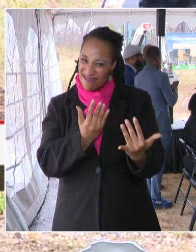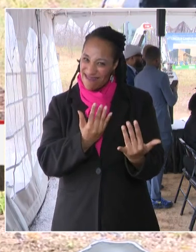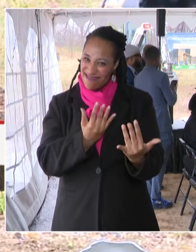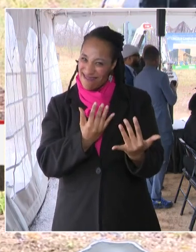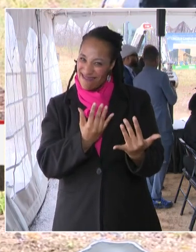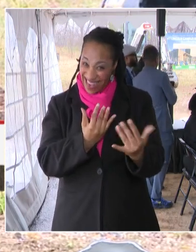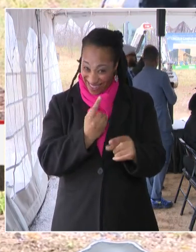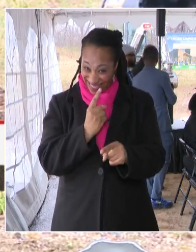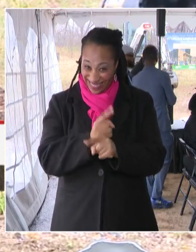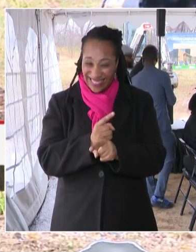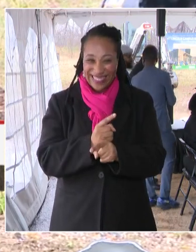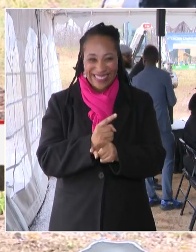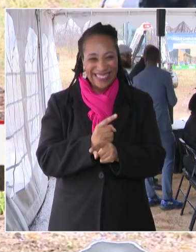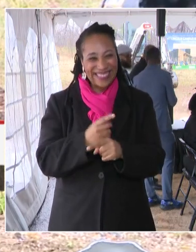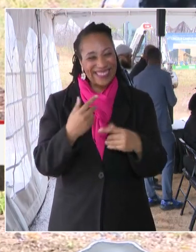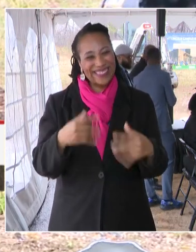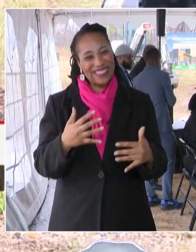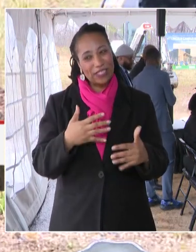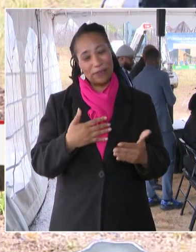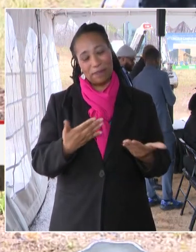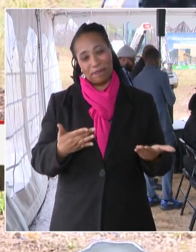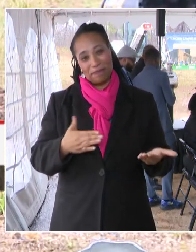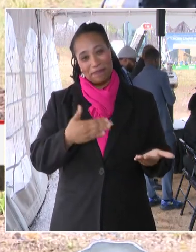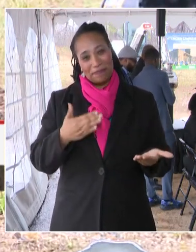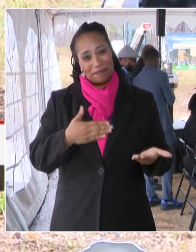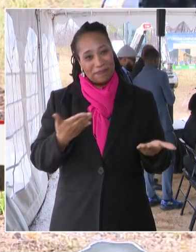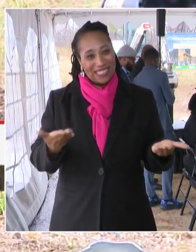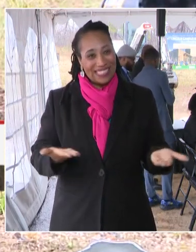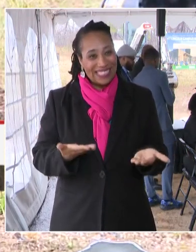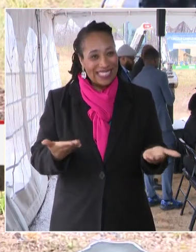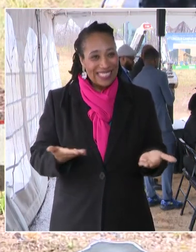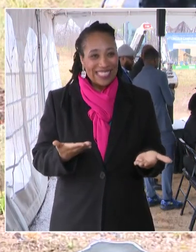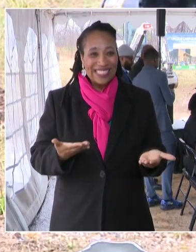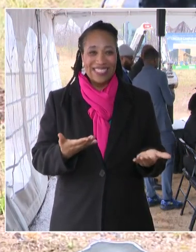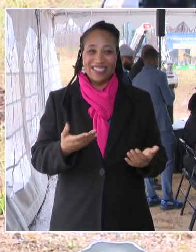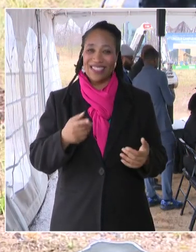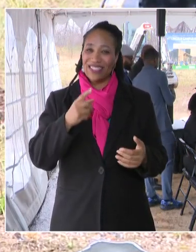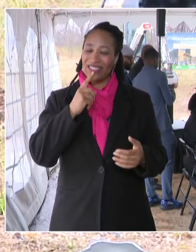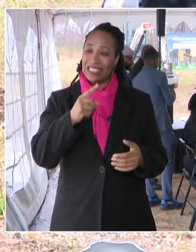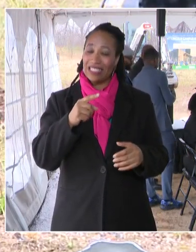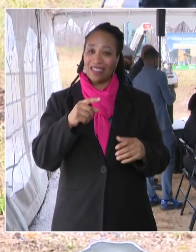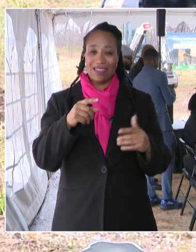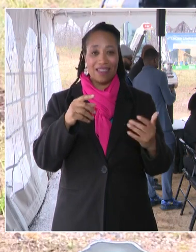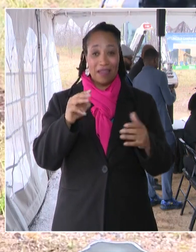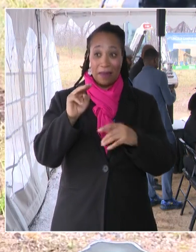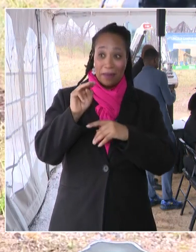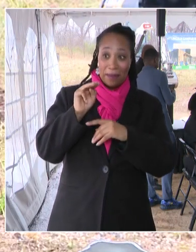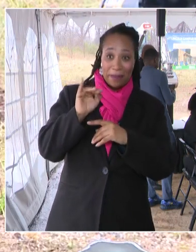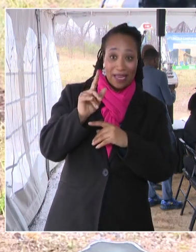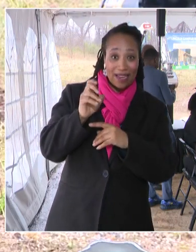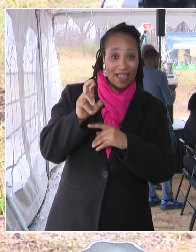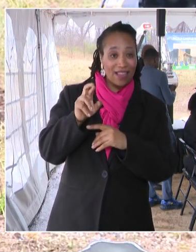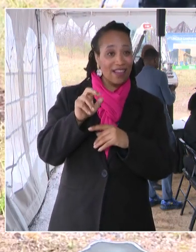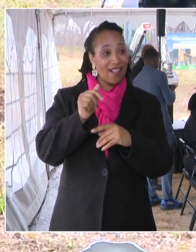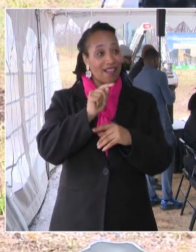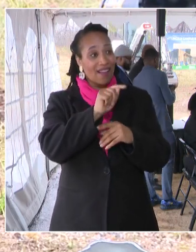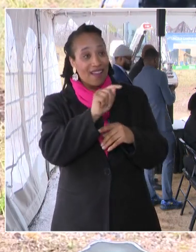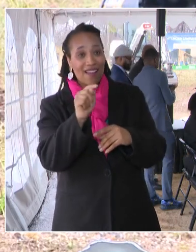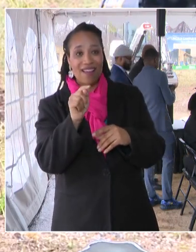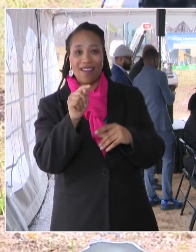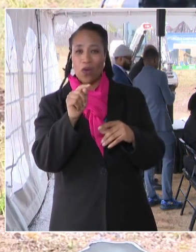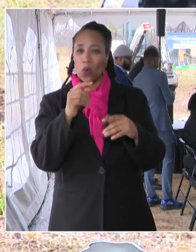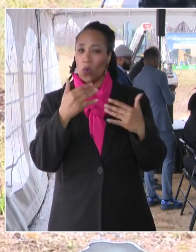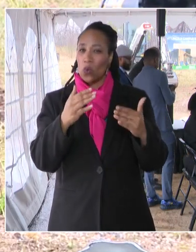Lincoln to celebrate this project. It truly reflects the boldness of the community. My name is Thenie